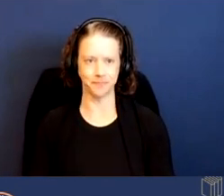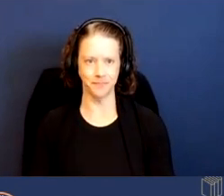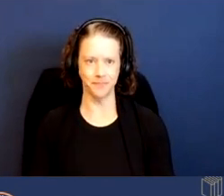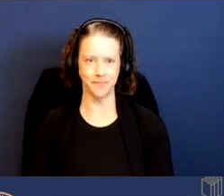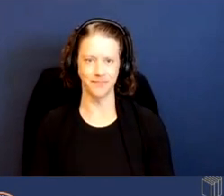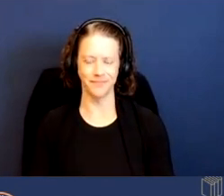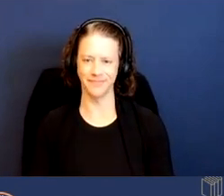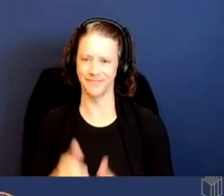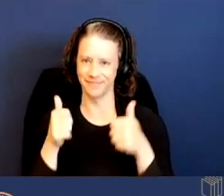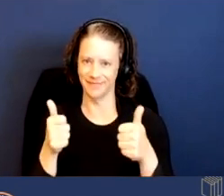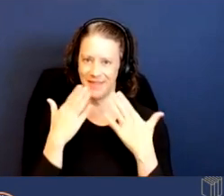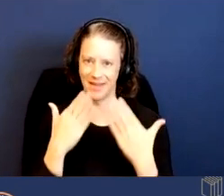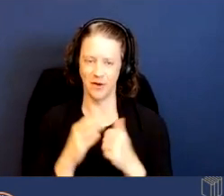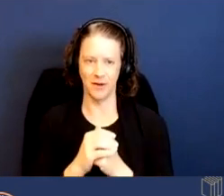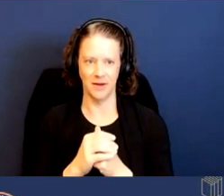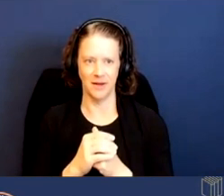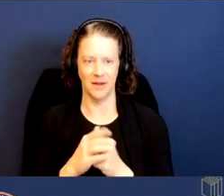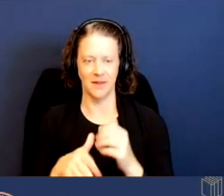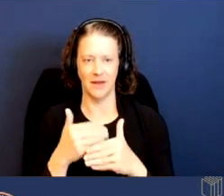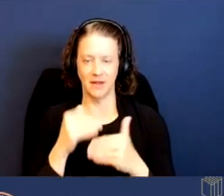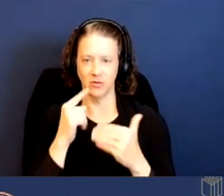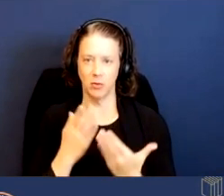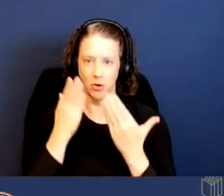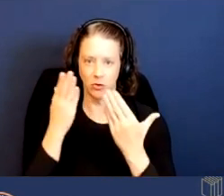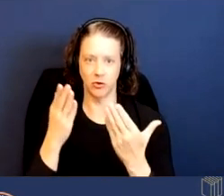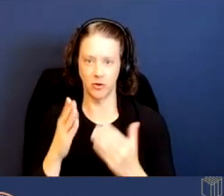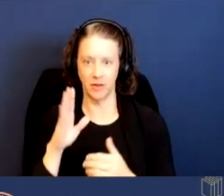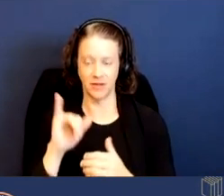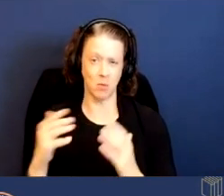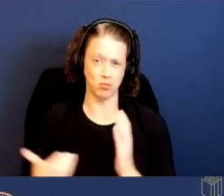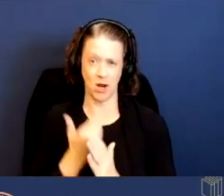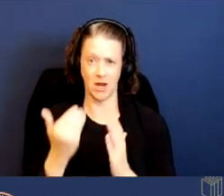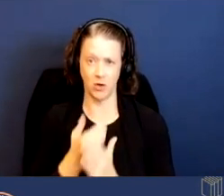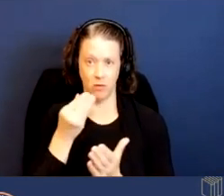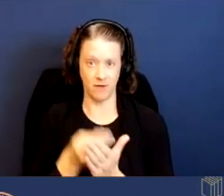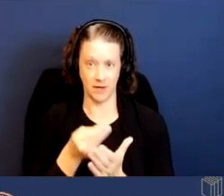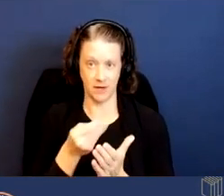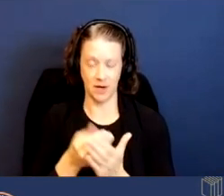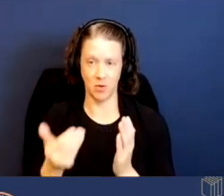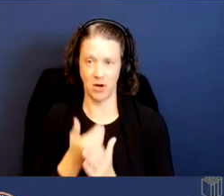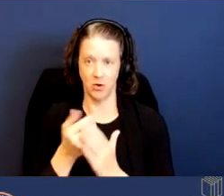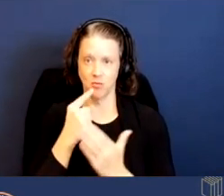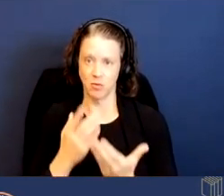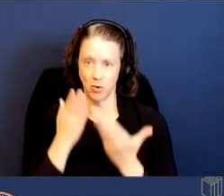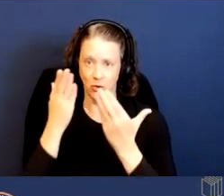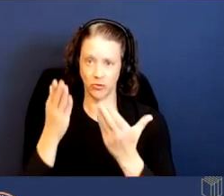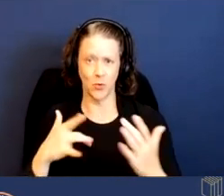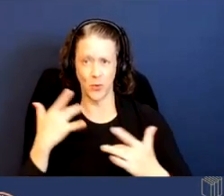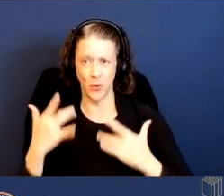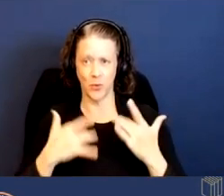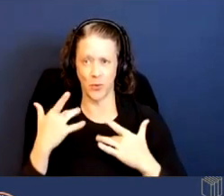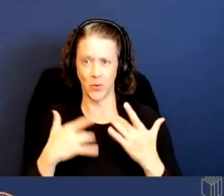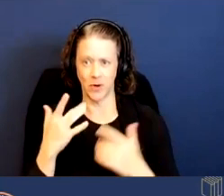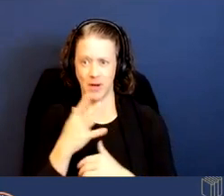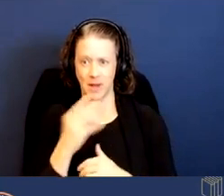Okay, thank you. So the next proposal, this is kind of brand new funding and a brand new proposal that's pretty exciting. And